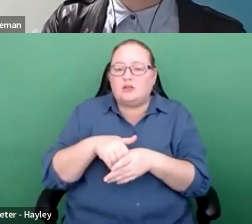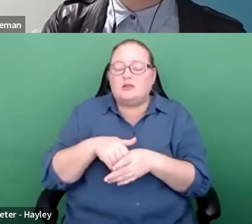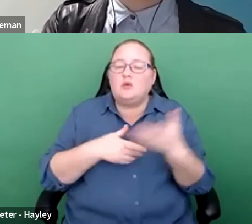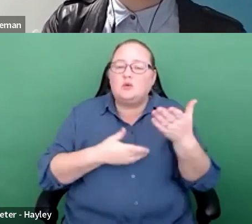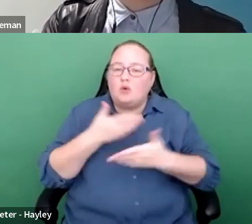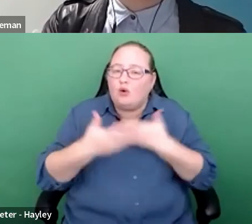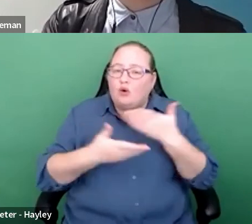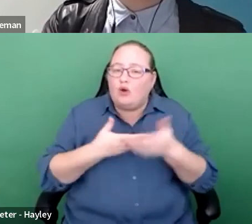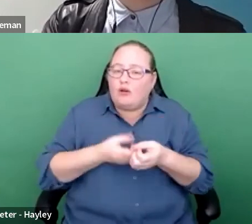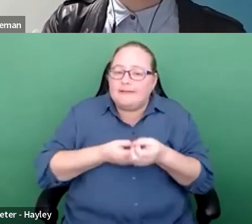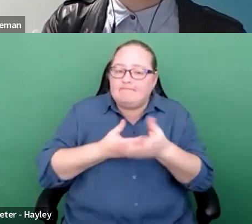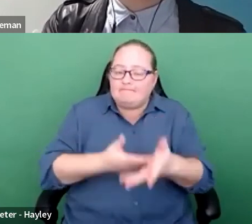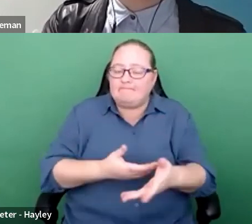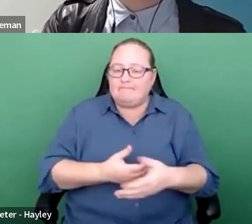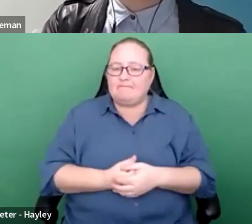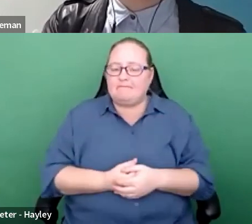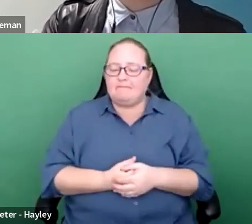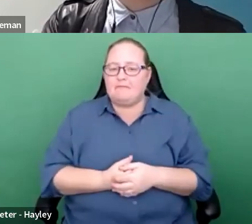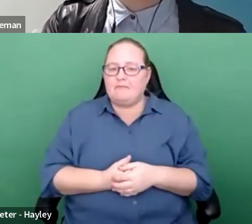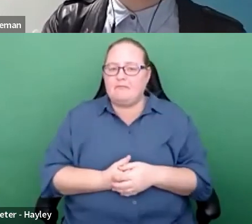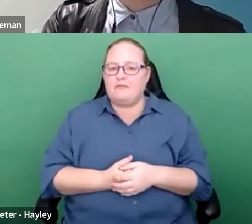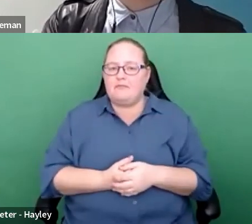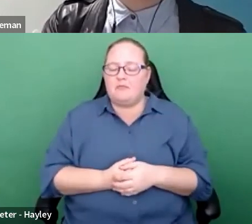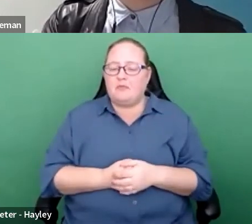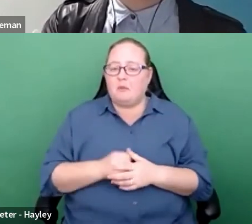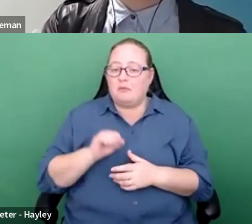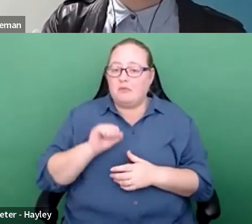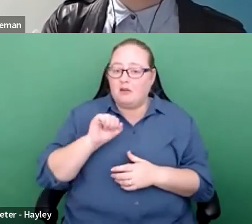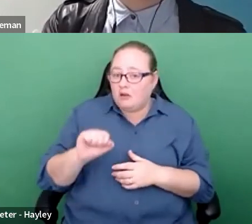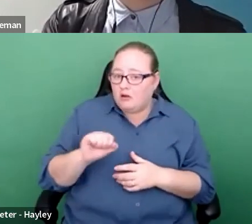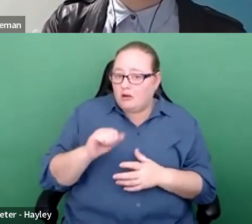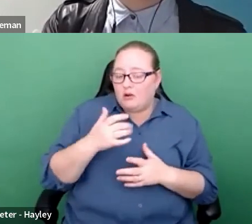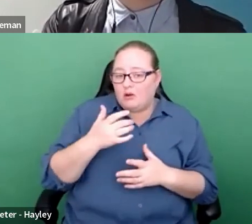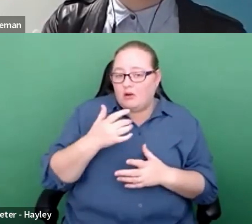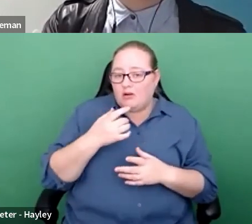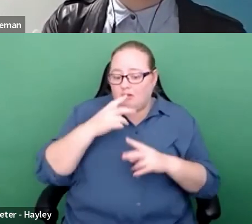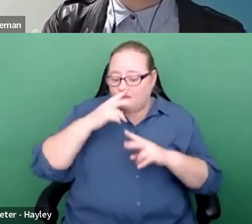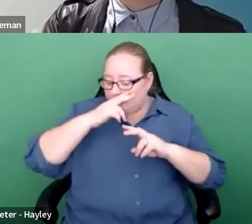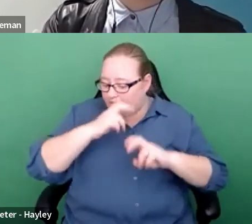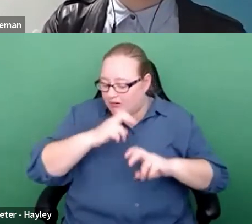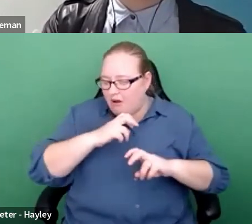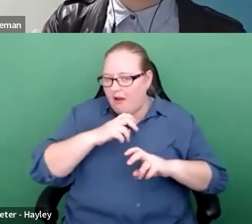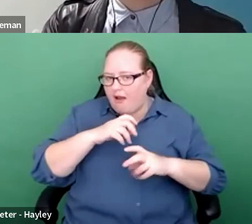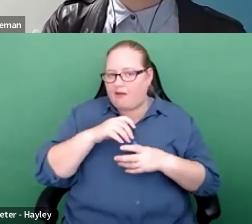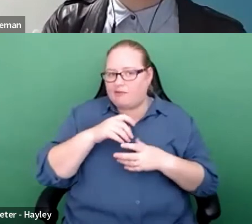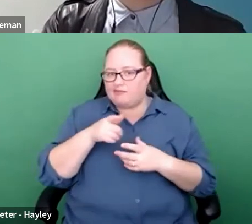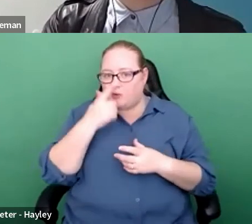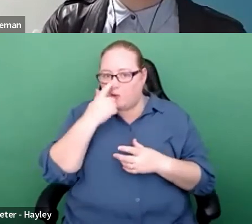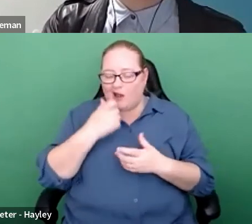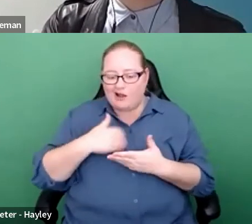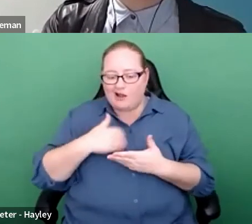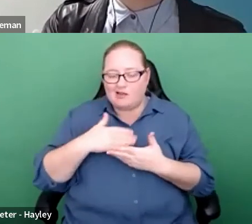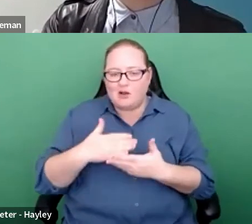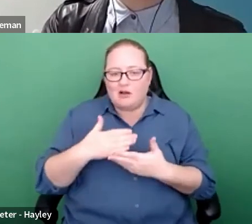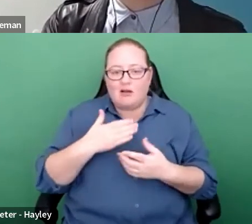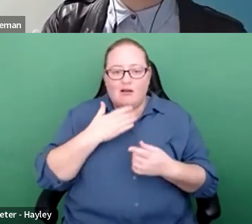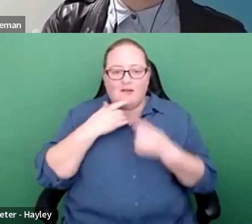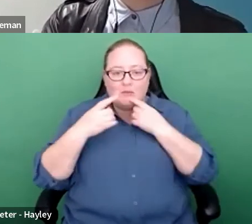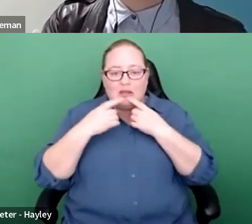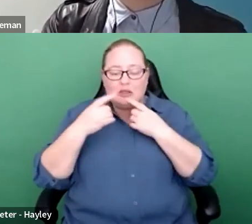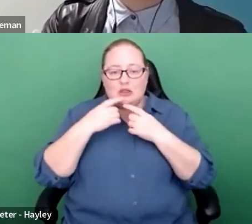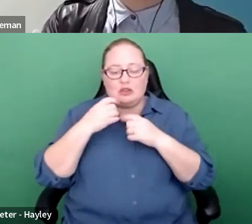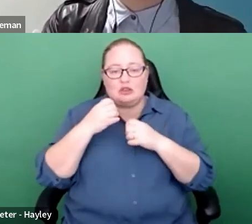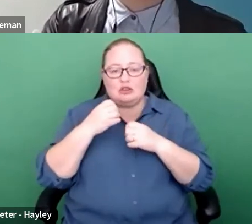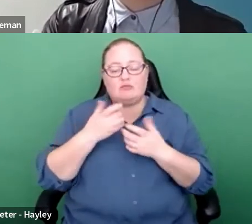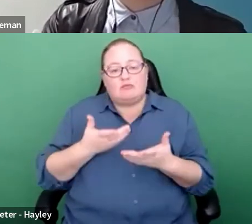and there's probably insights that you can share that really would be great to hear how you've been using,